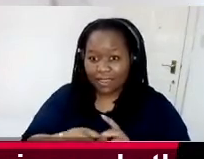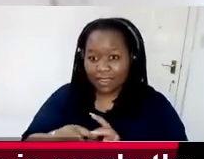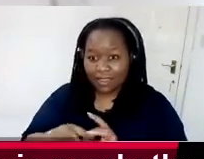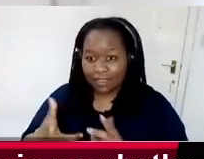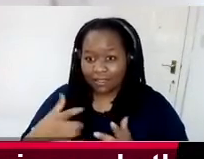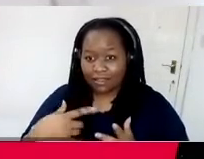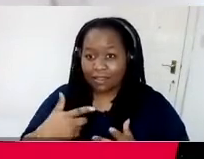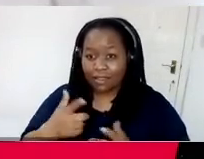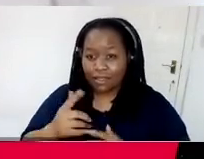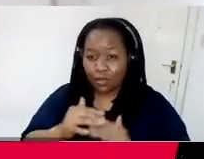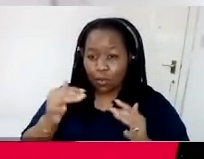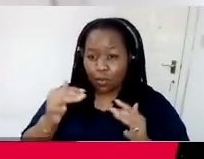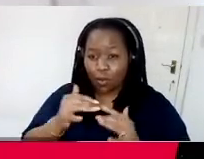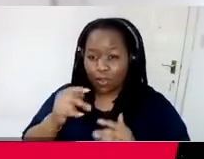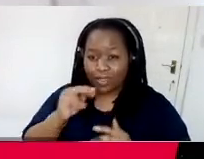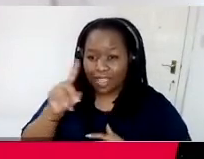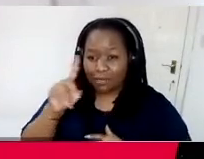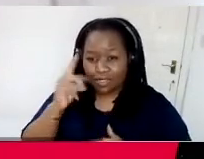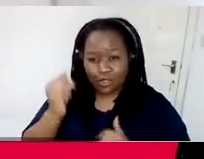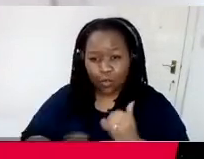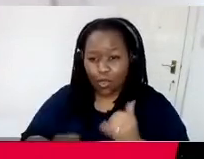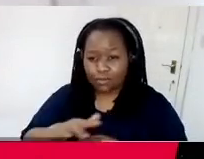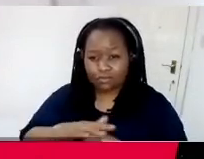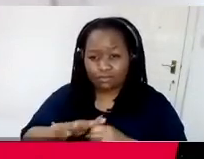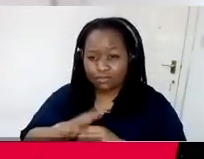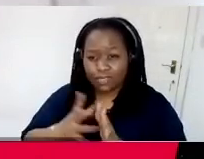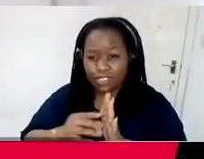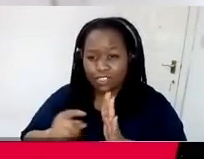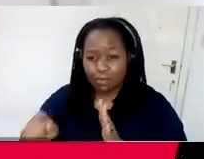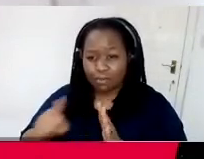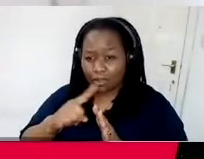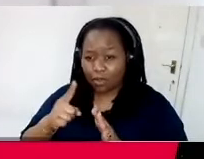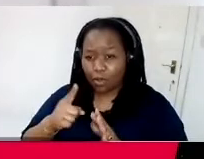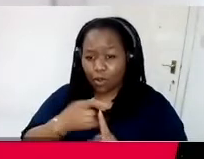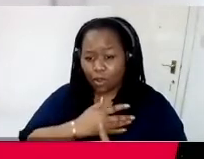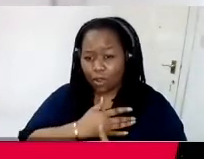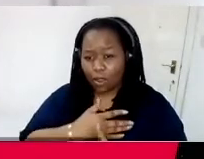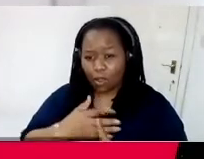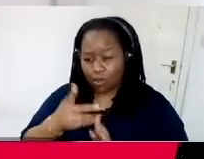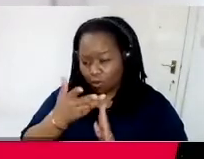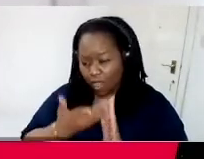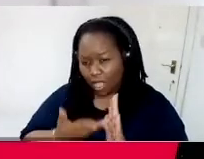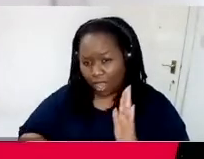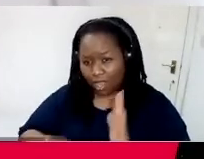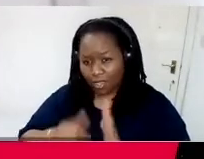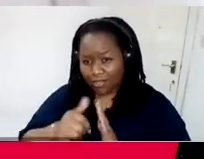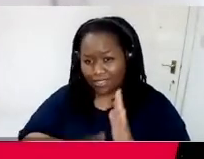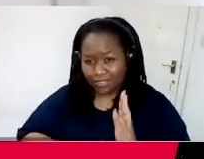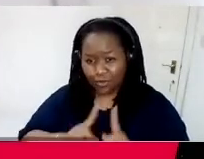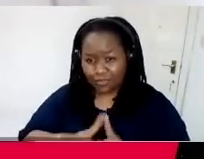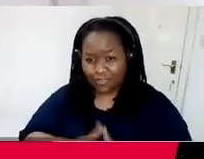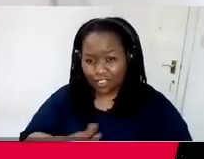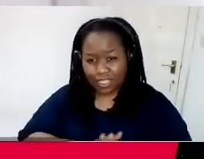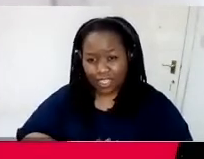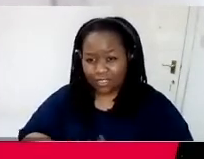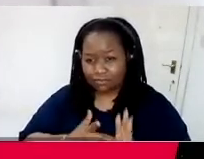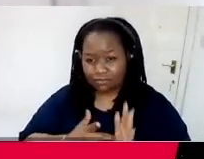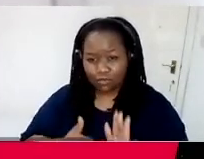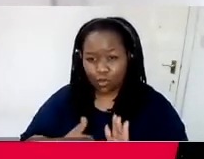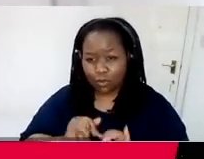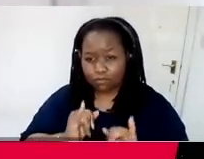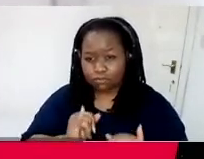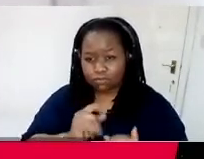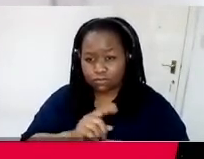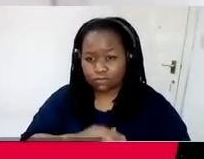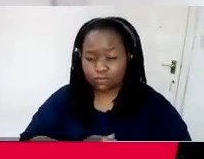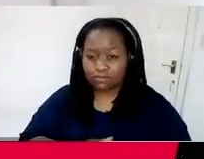the worst case on a rather long list of terrible cases. So how is